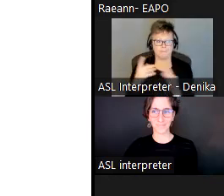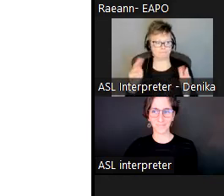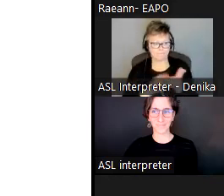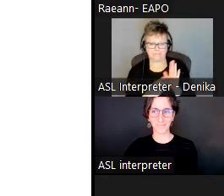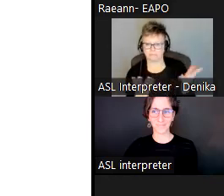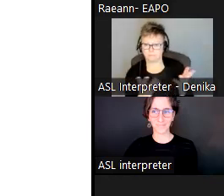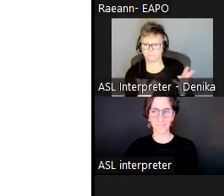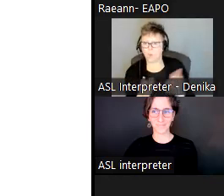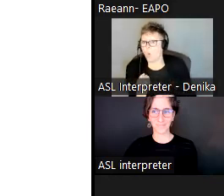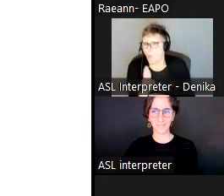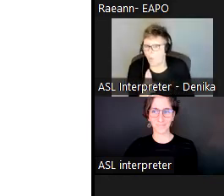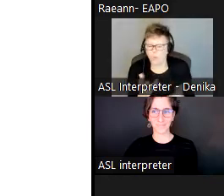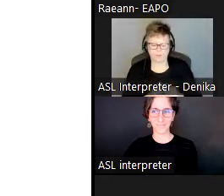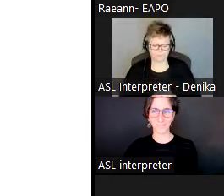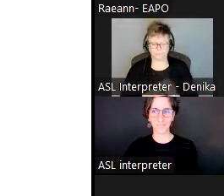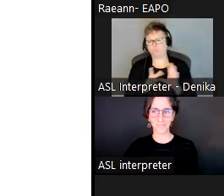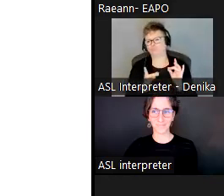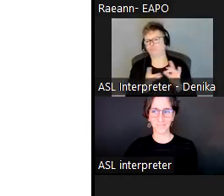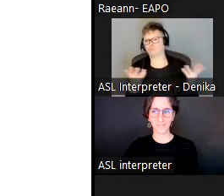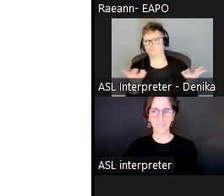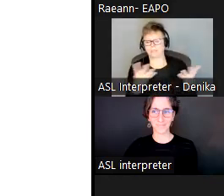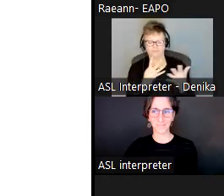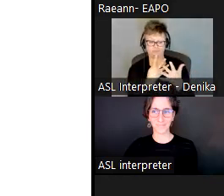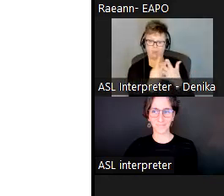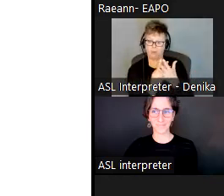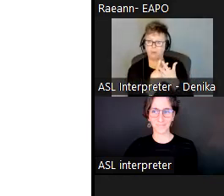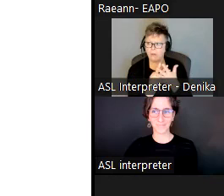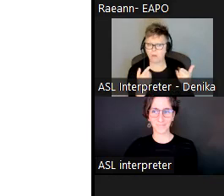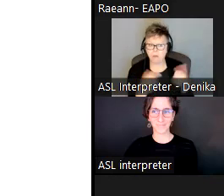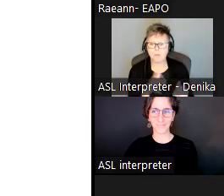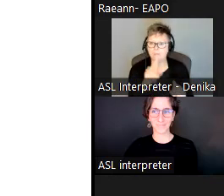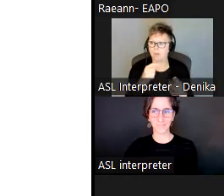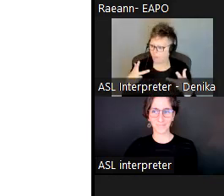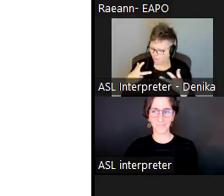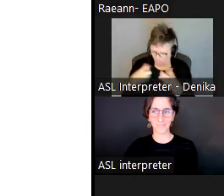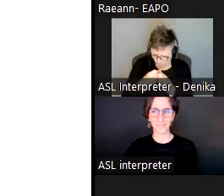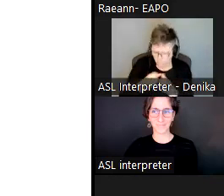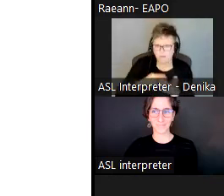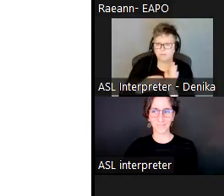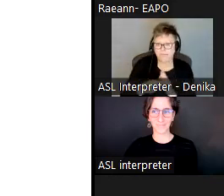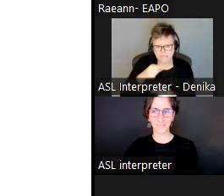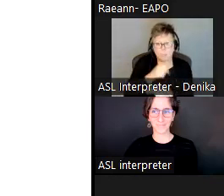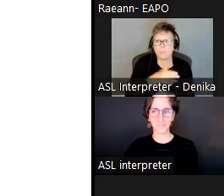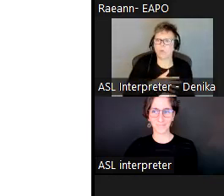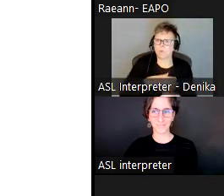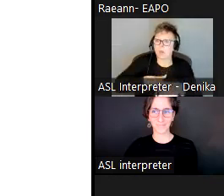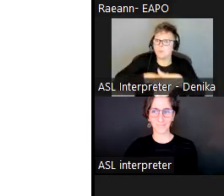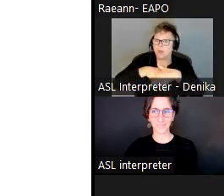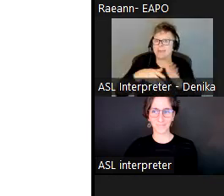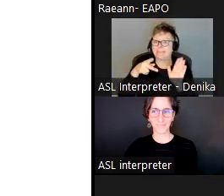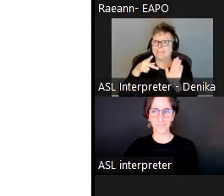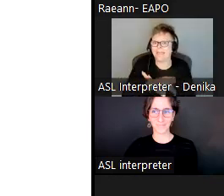in jail. But when they got into a car accident, the lady was pregnant and they killed her